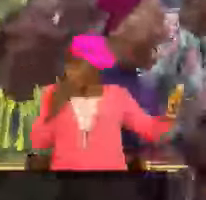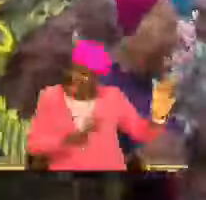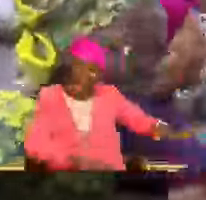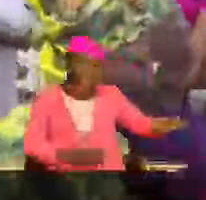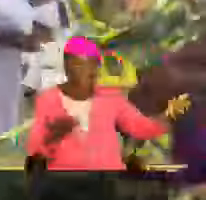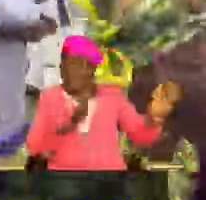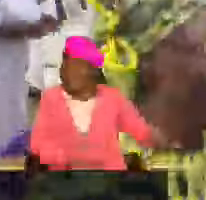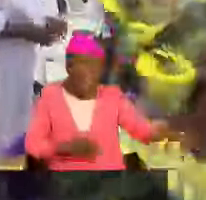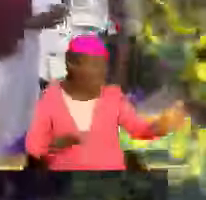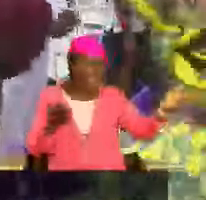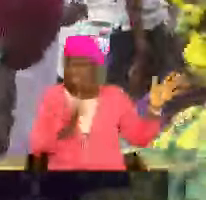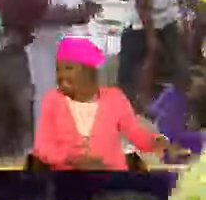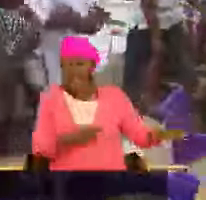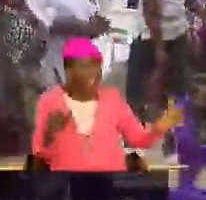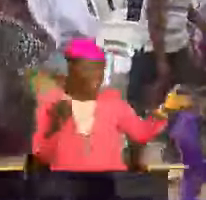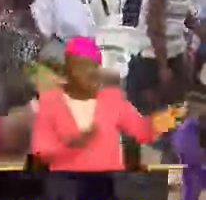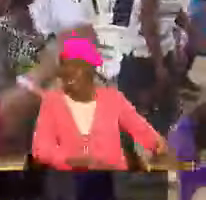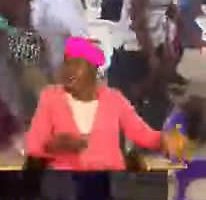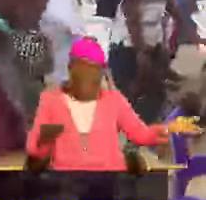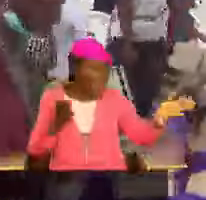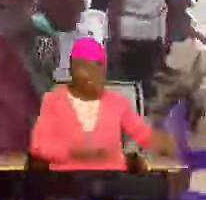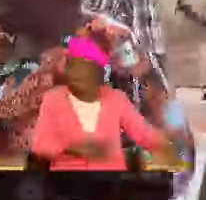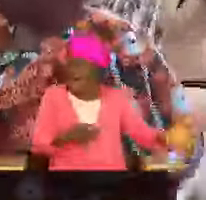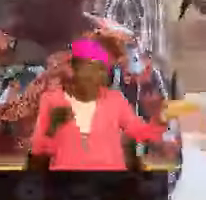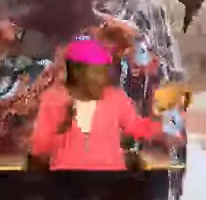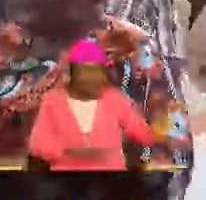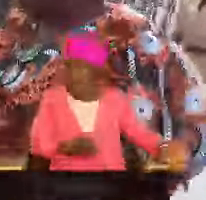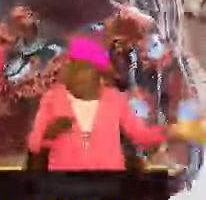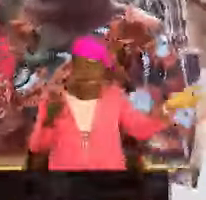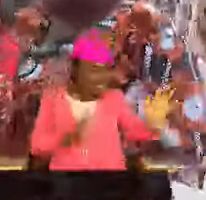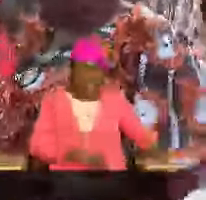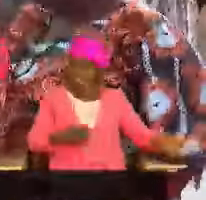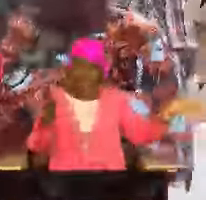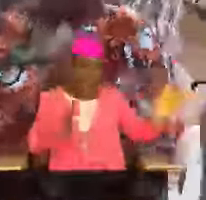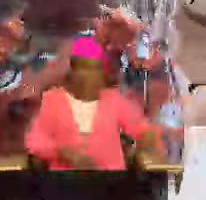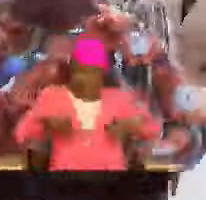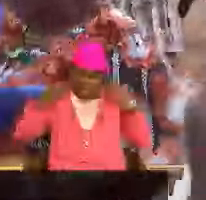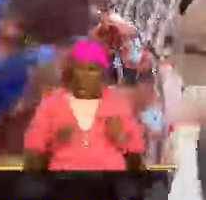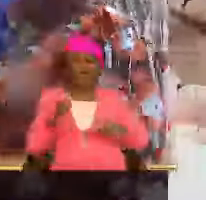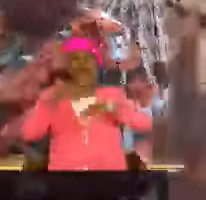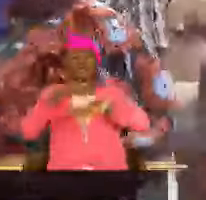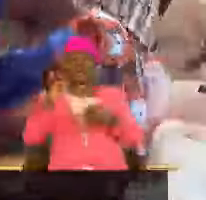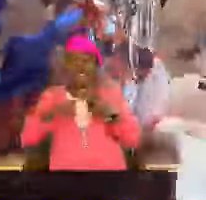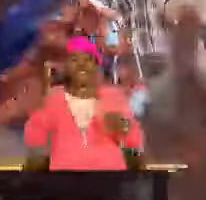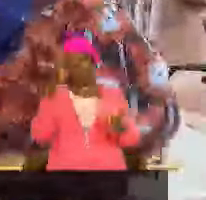ahh in the name of Jesus power assign to stop me